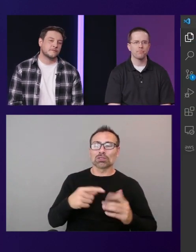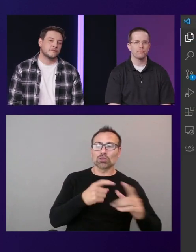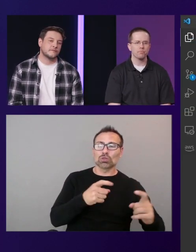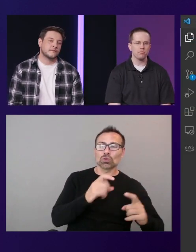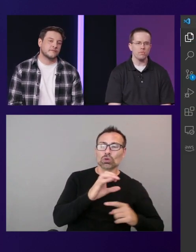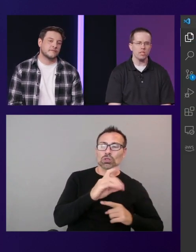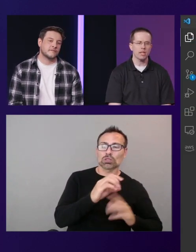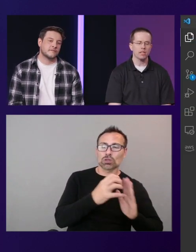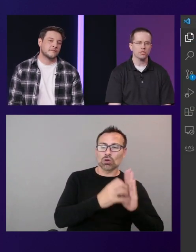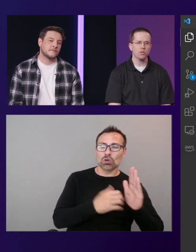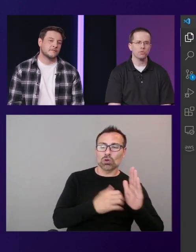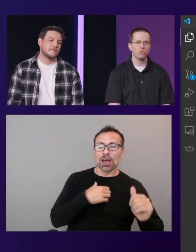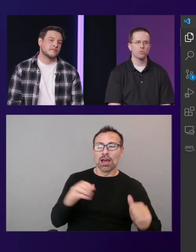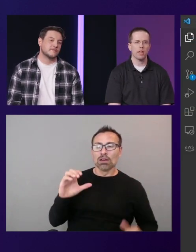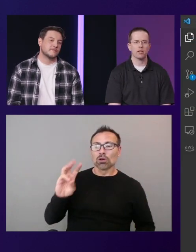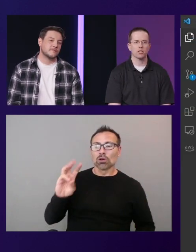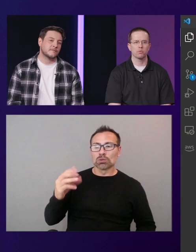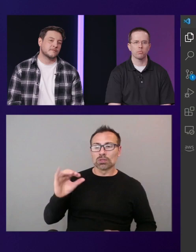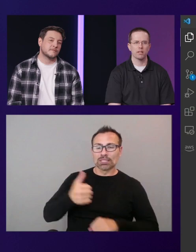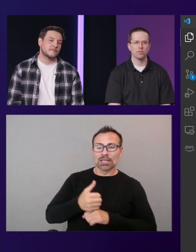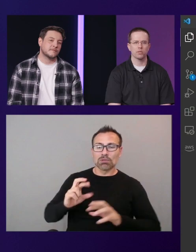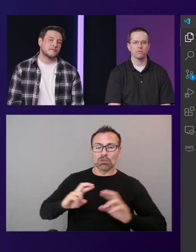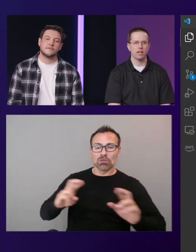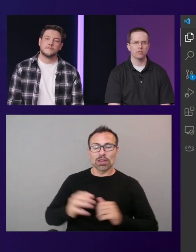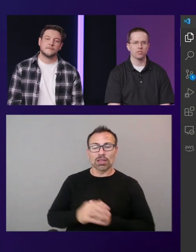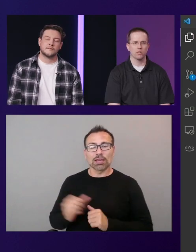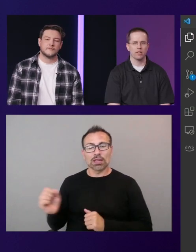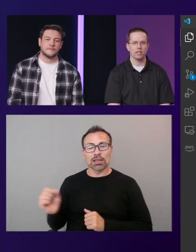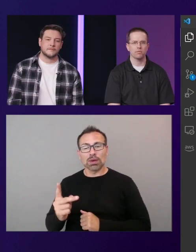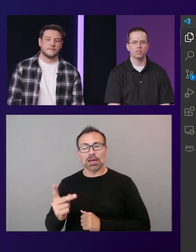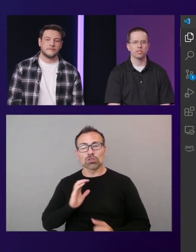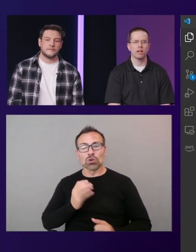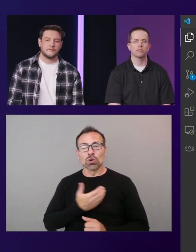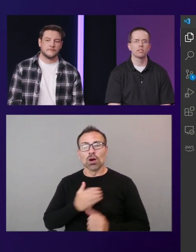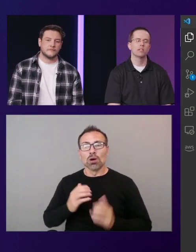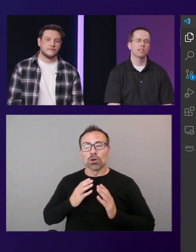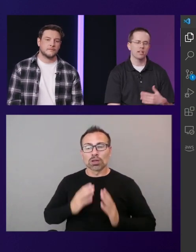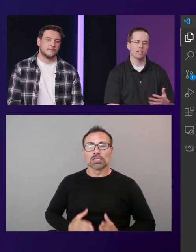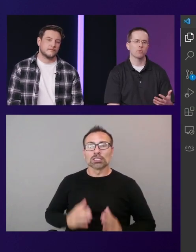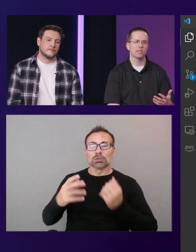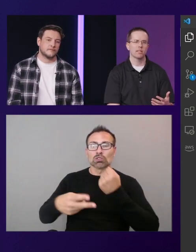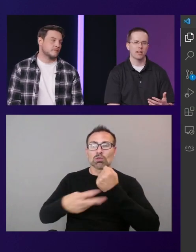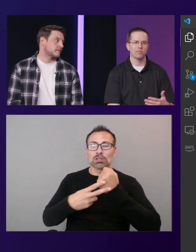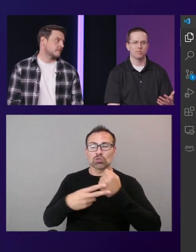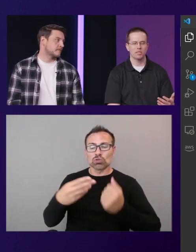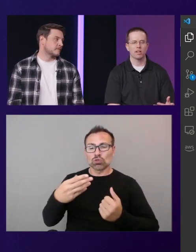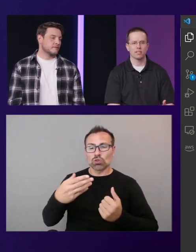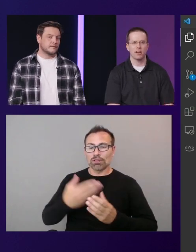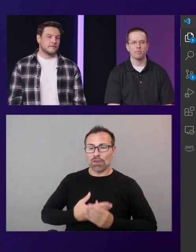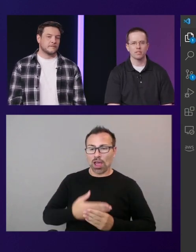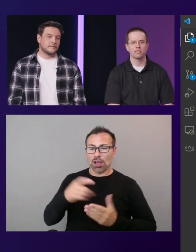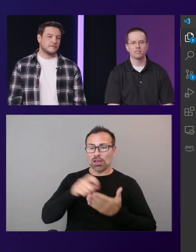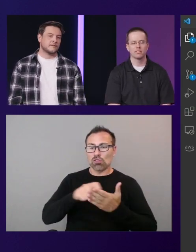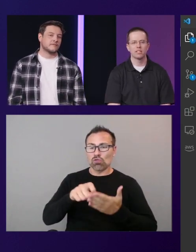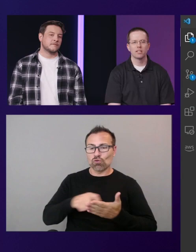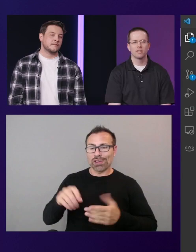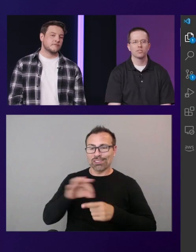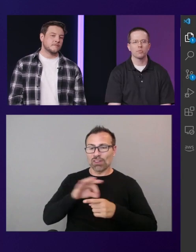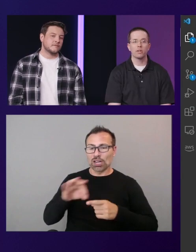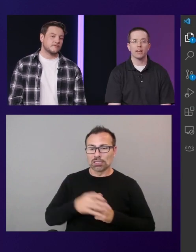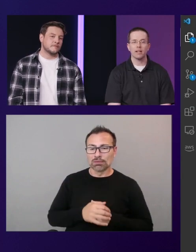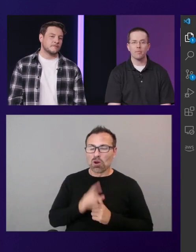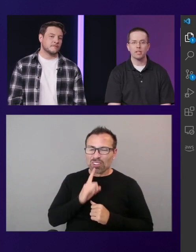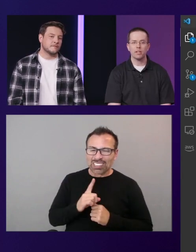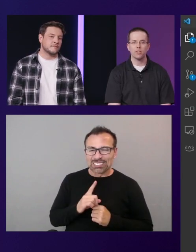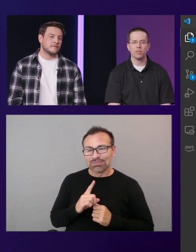go. And let's go to that customer repository file and start writing that function out. And again, when I say that, I really mean write the comment. So